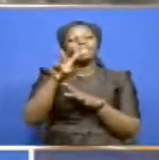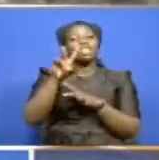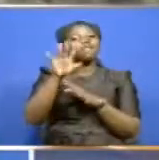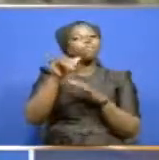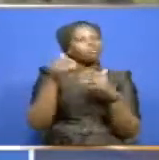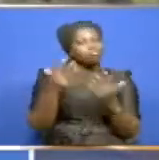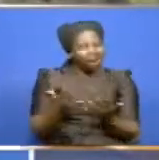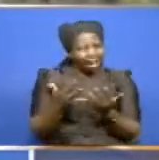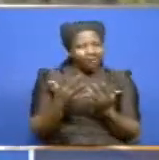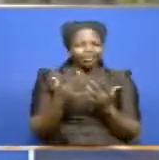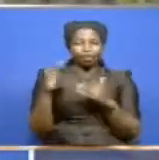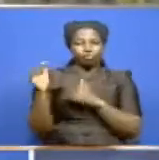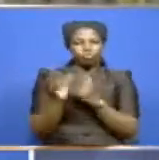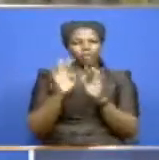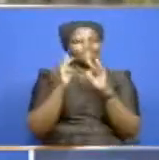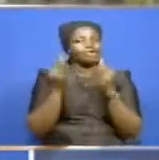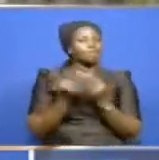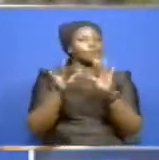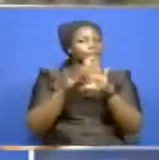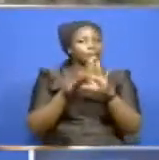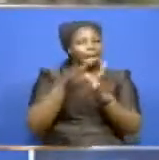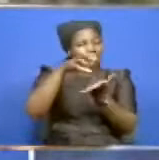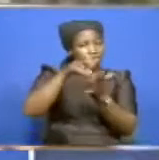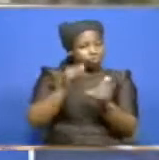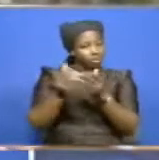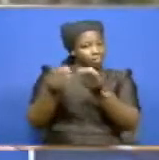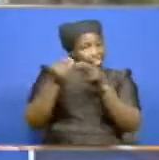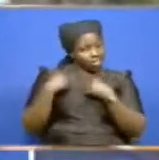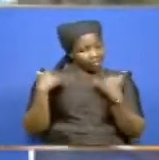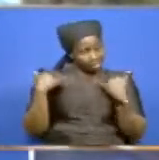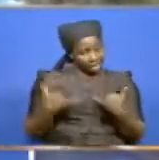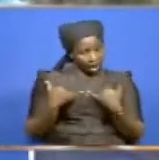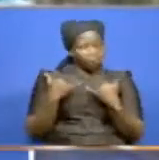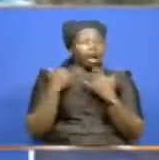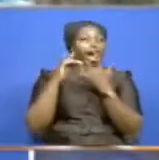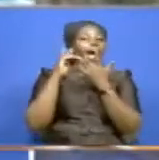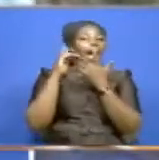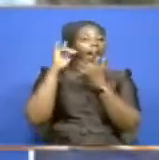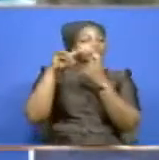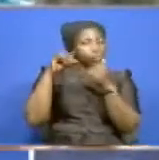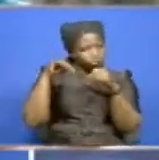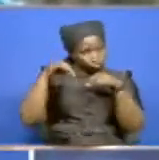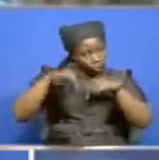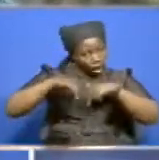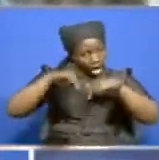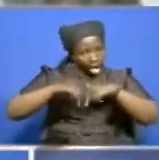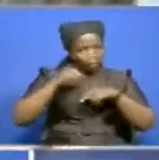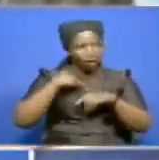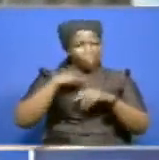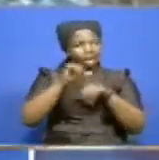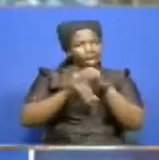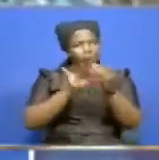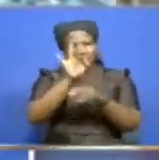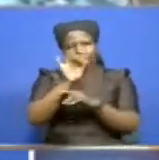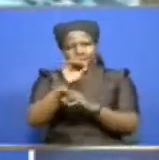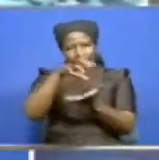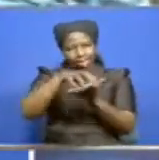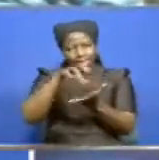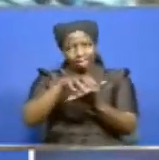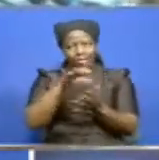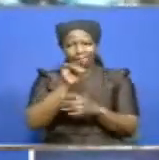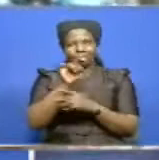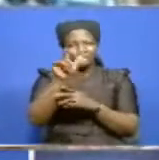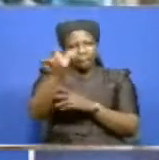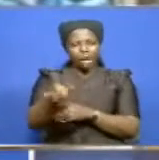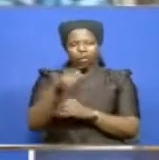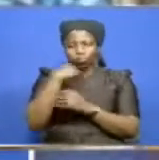tumereceive hadi sahi za GBV directly zenye tumedeal nazo ni like almost 30 cases. Na huyo victim